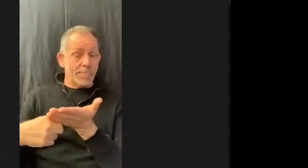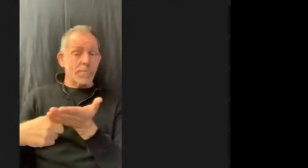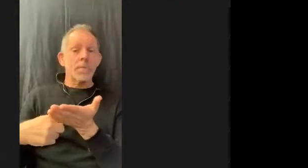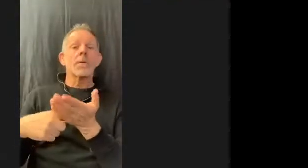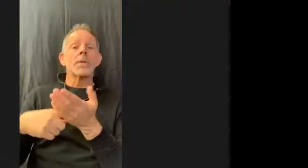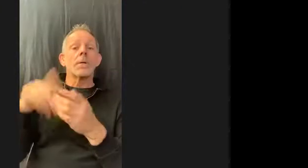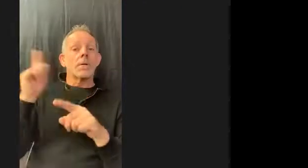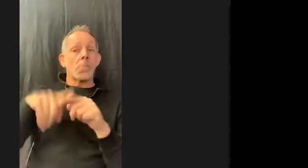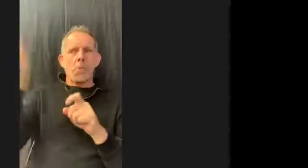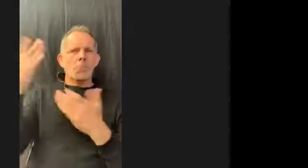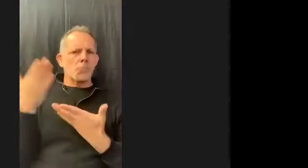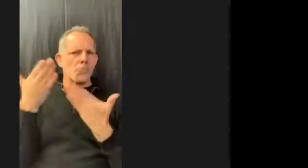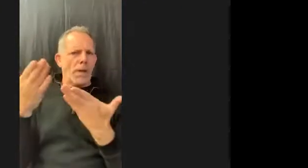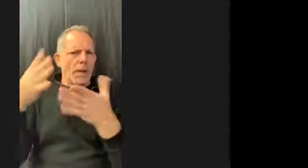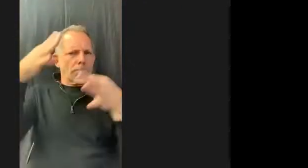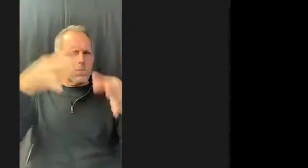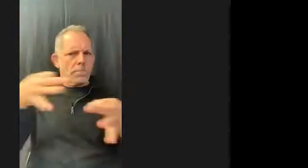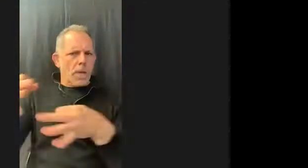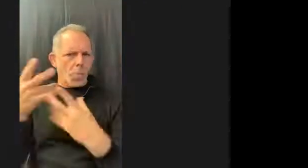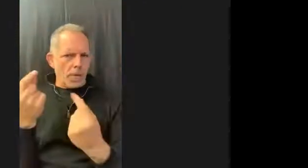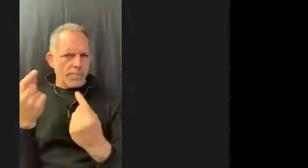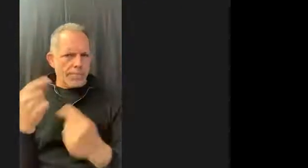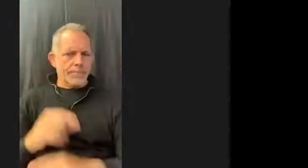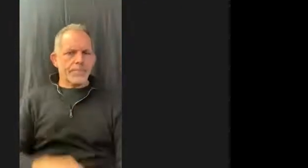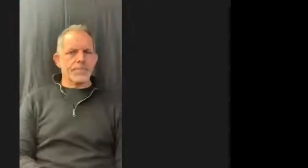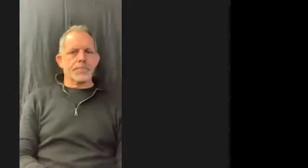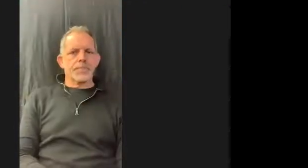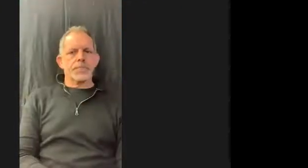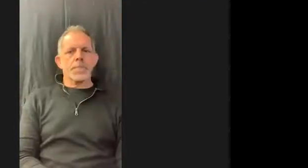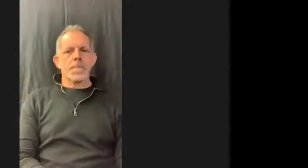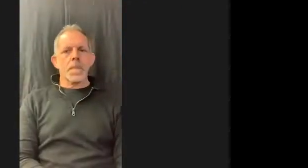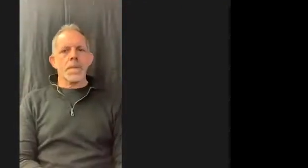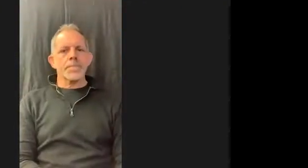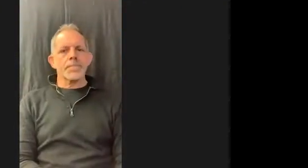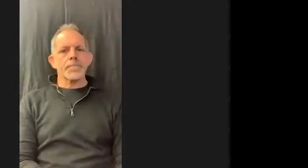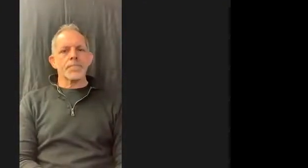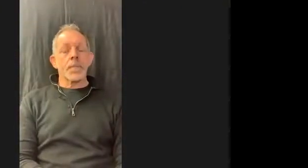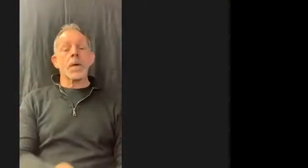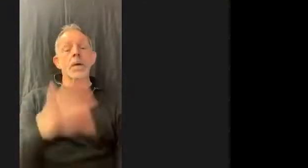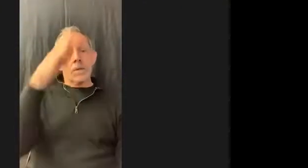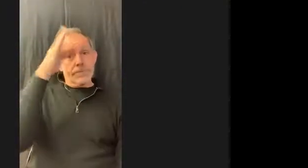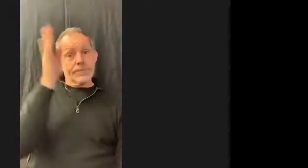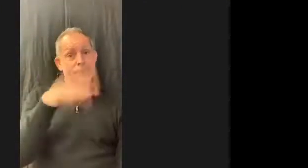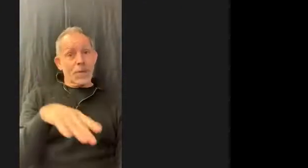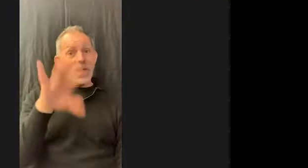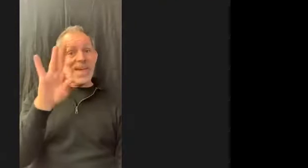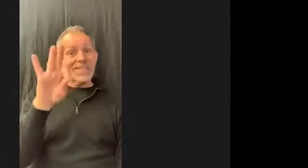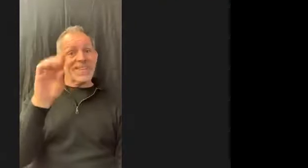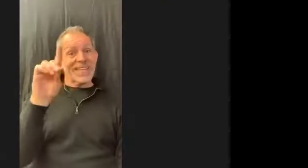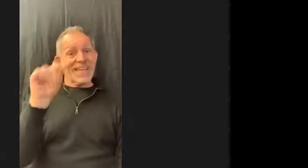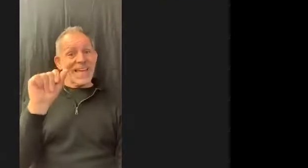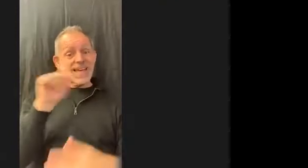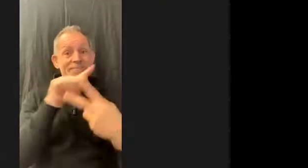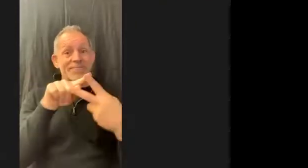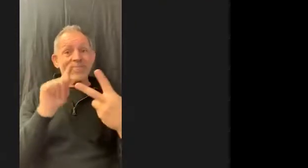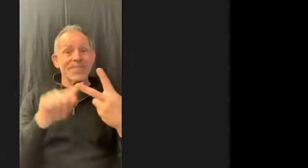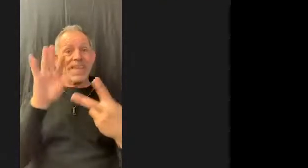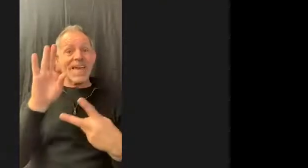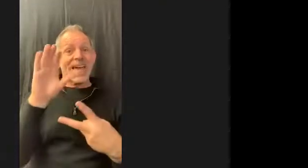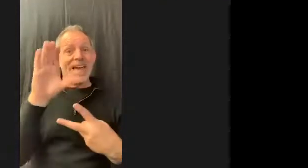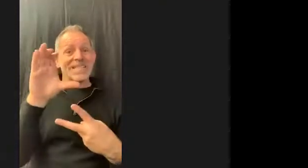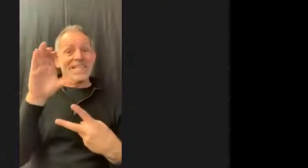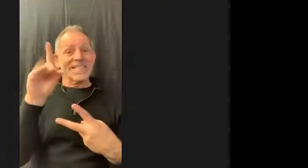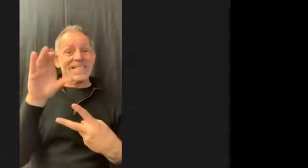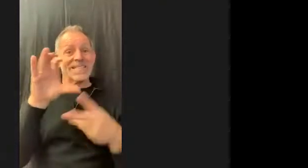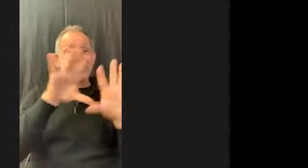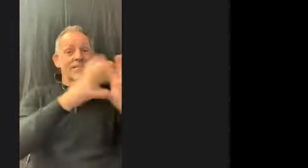also know that the Food and Drug Administration and CDC's advisory committee also have scheduled meetings later